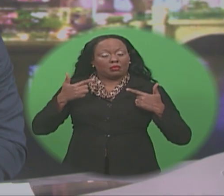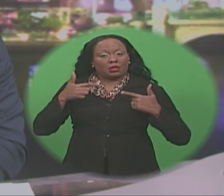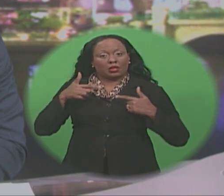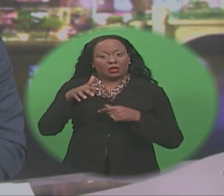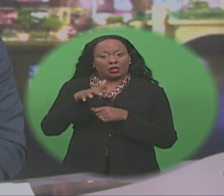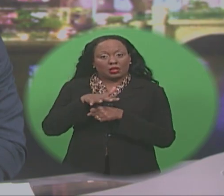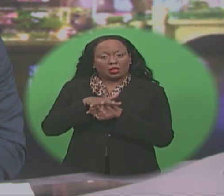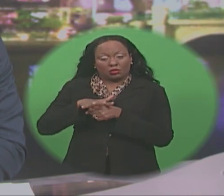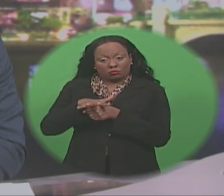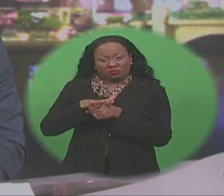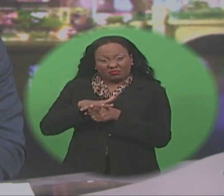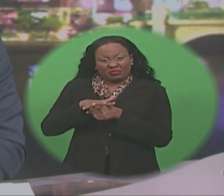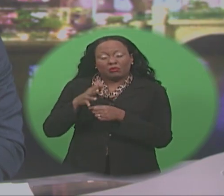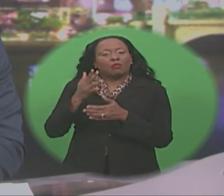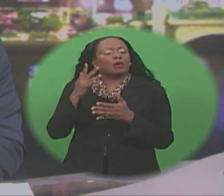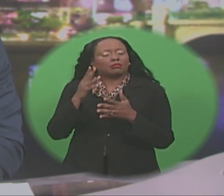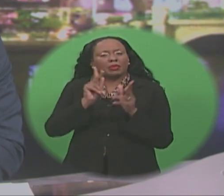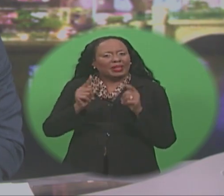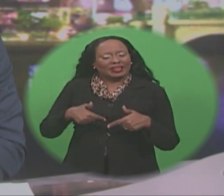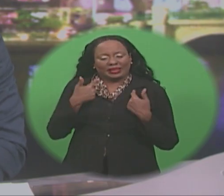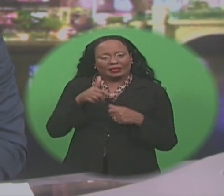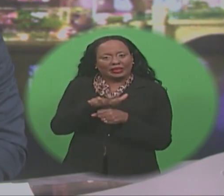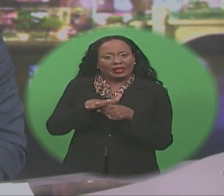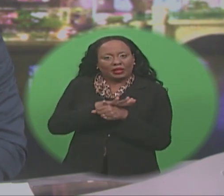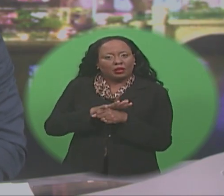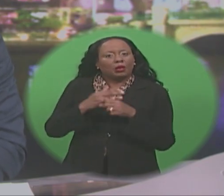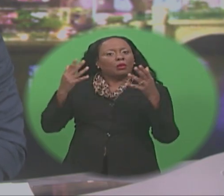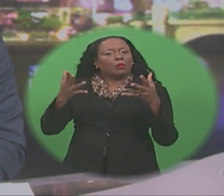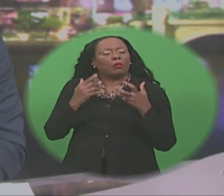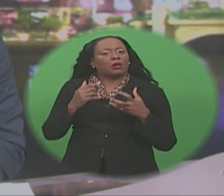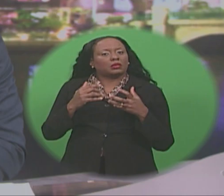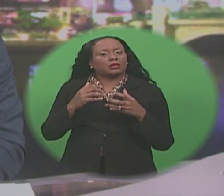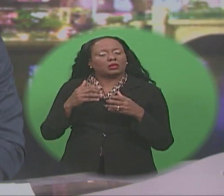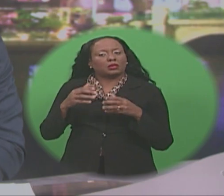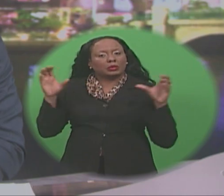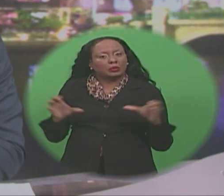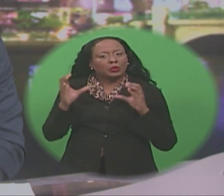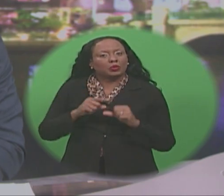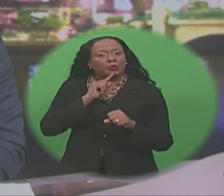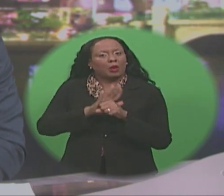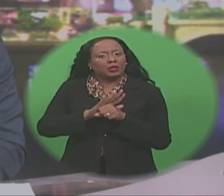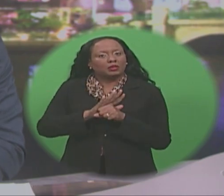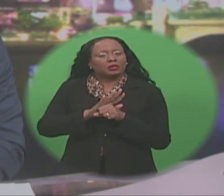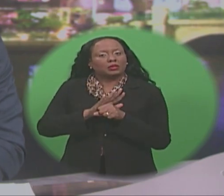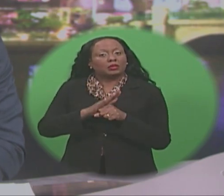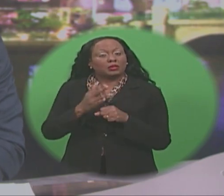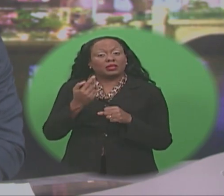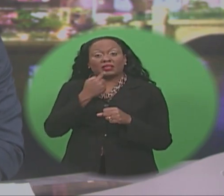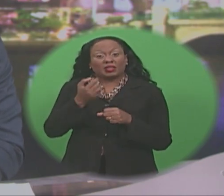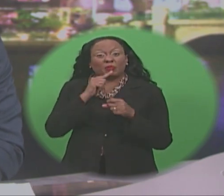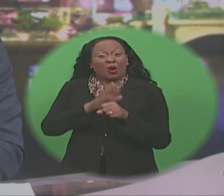is being called on by residents of her constituency to fulfill her 2016 election campaign promises. We hear more in